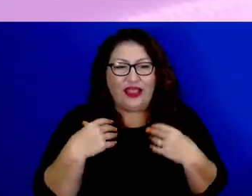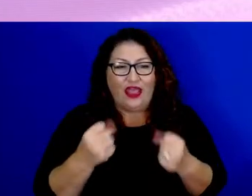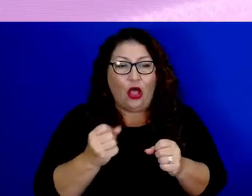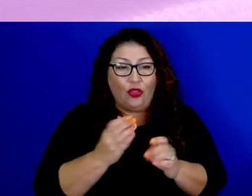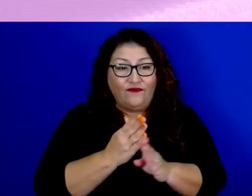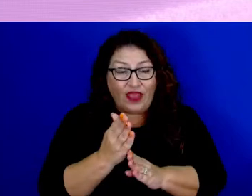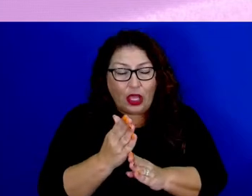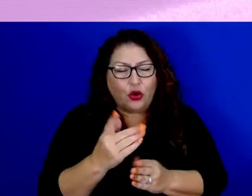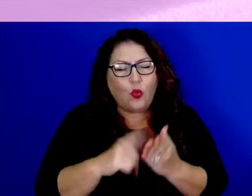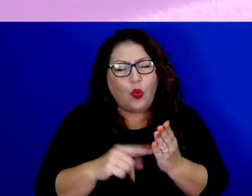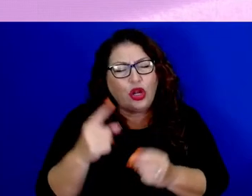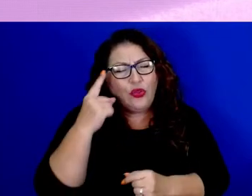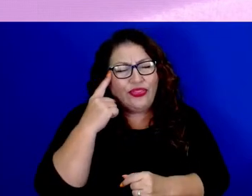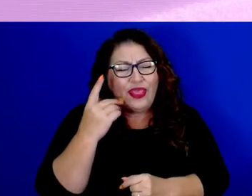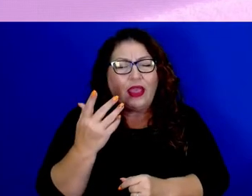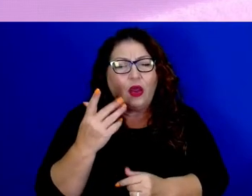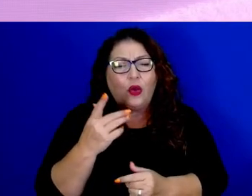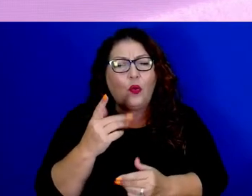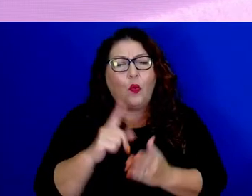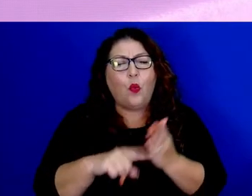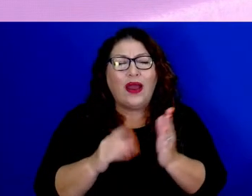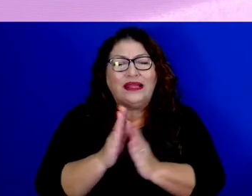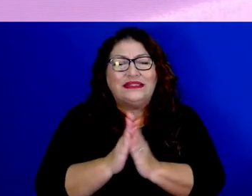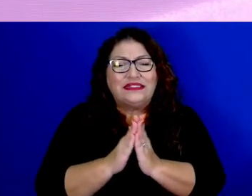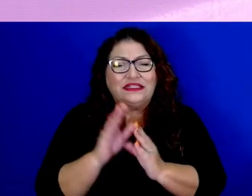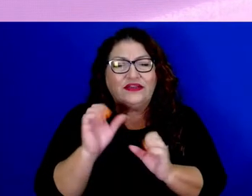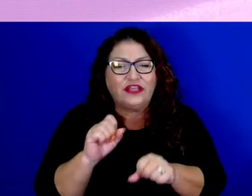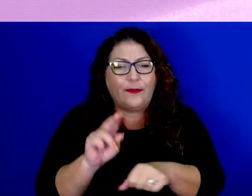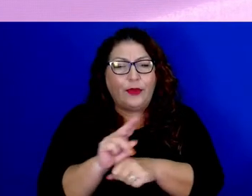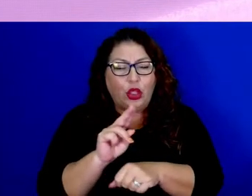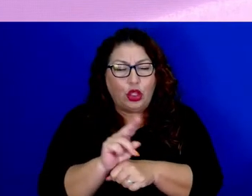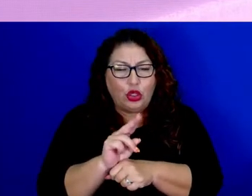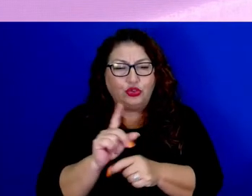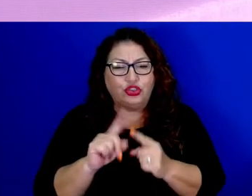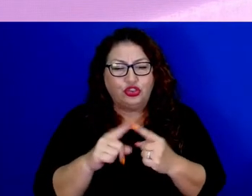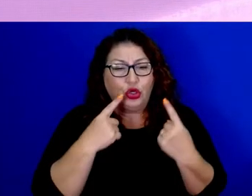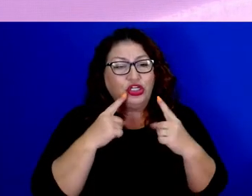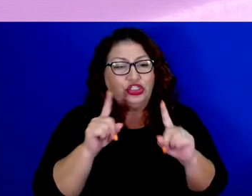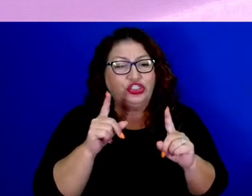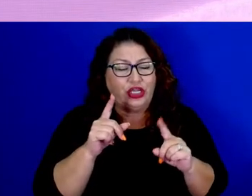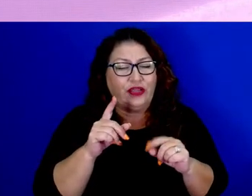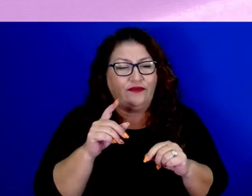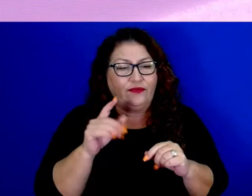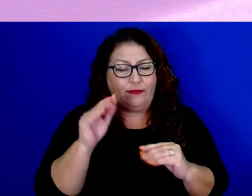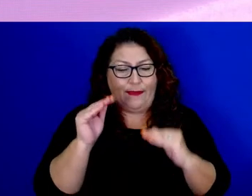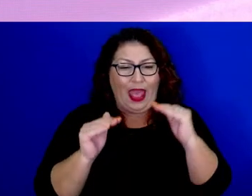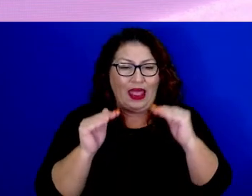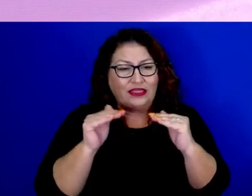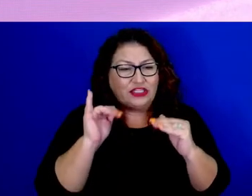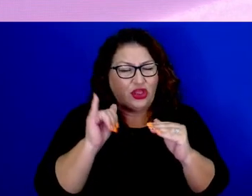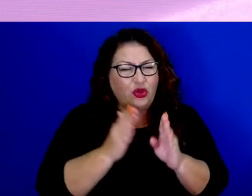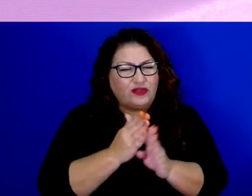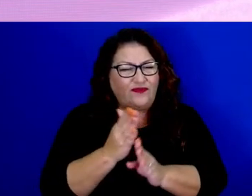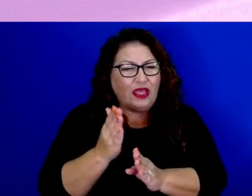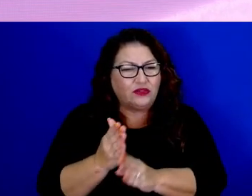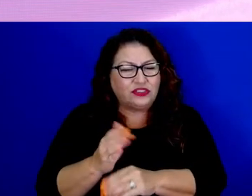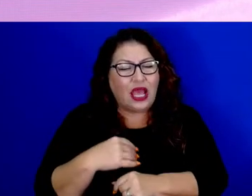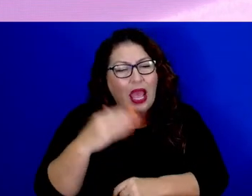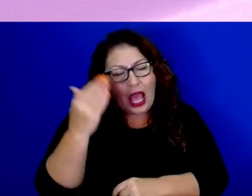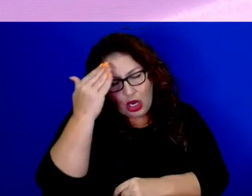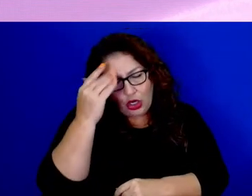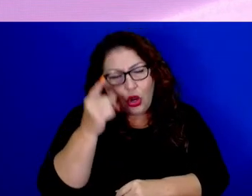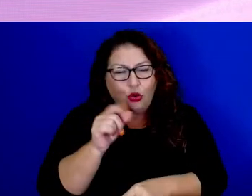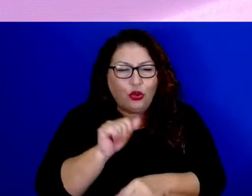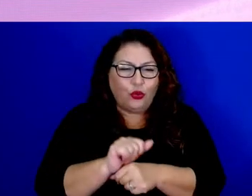What incentives can be used to achieve gender balance in those fields? I mean, I know you work on obviously the